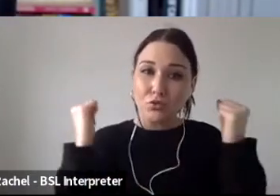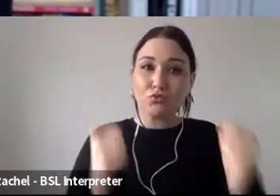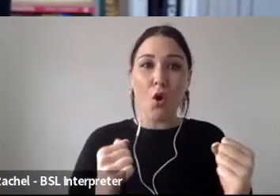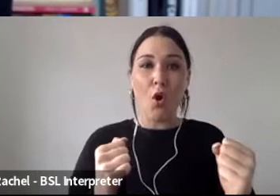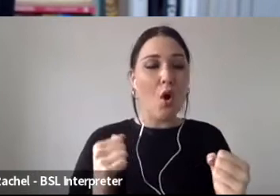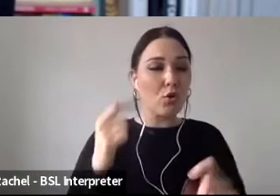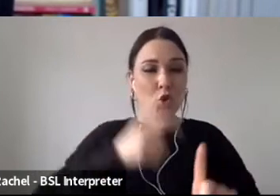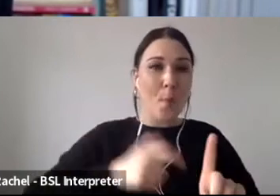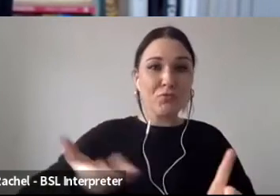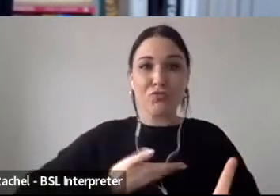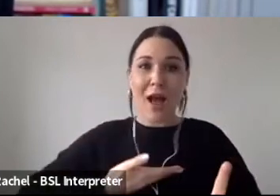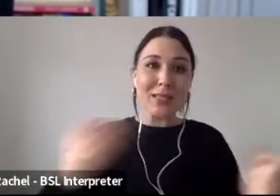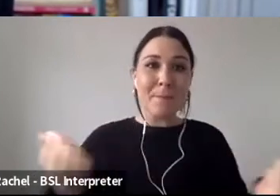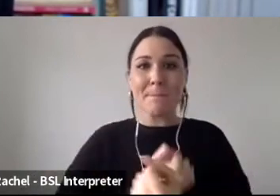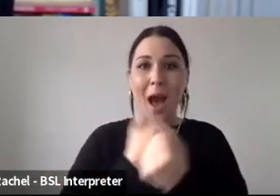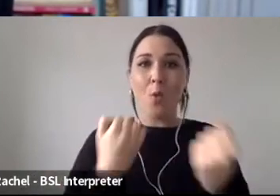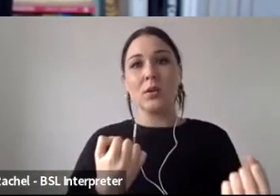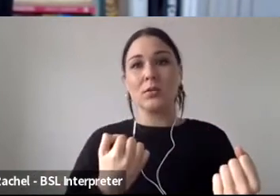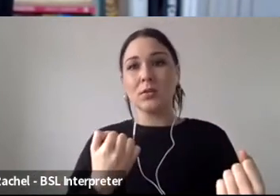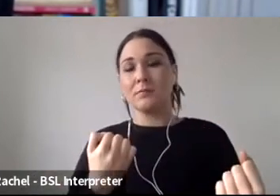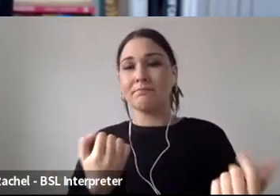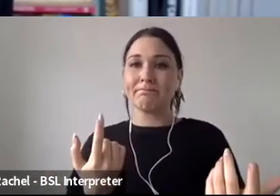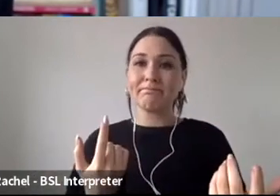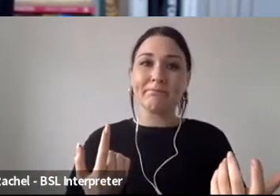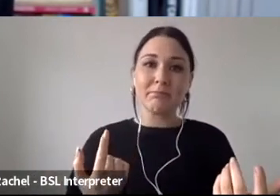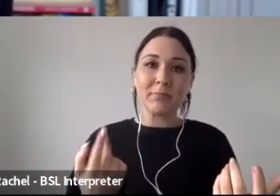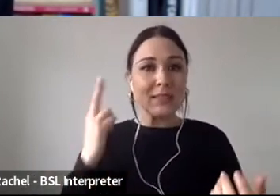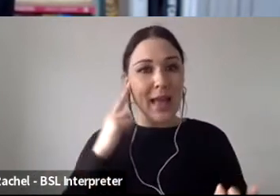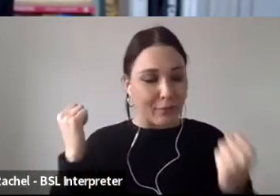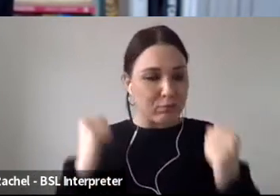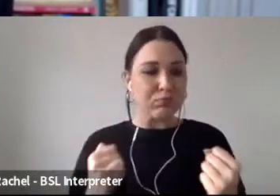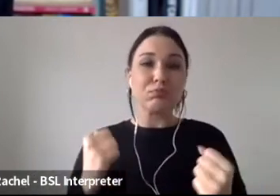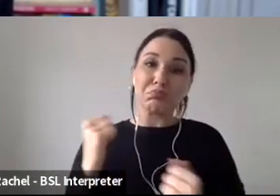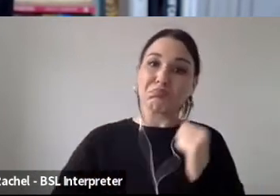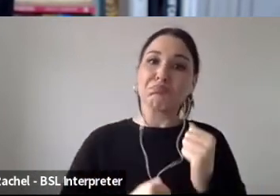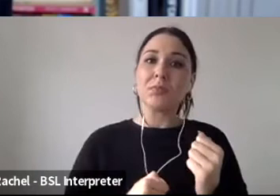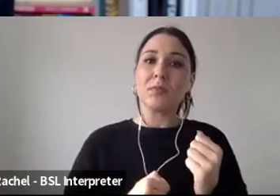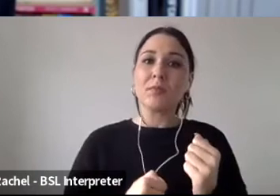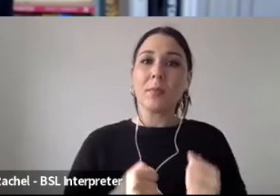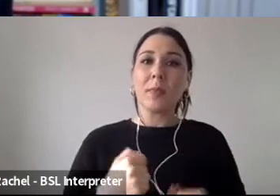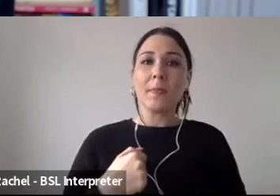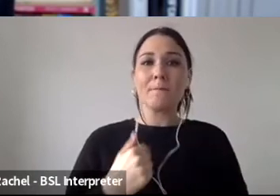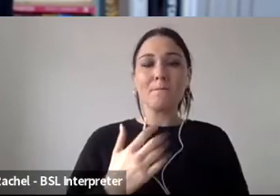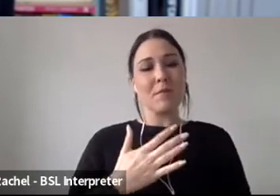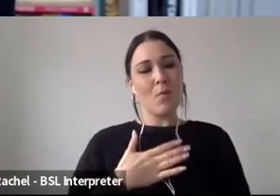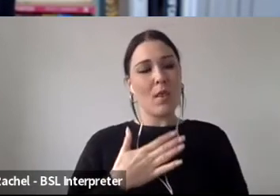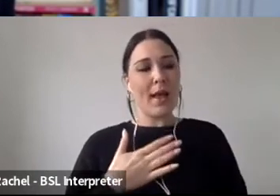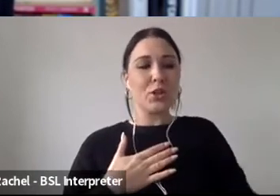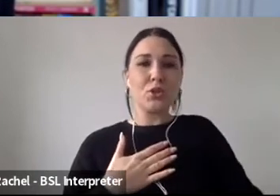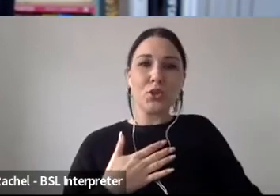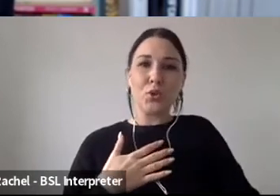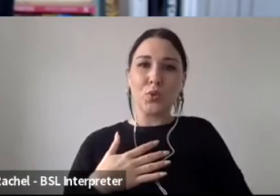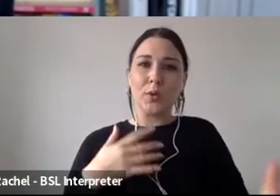rights empowered approach to being deaf, and I would want to kind of redirect the